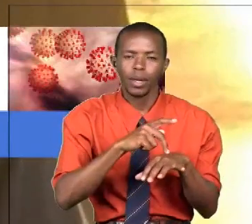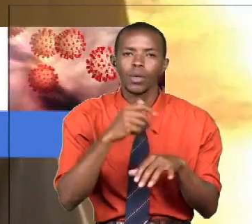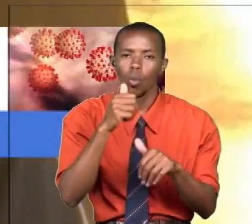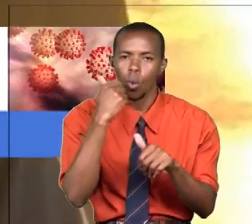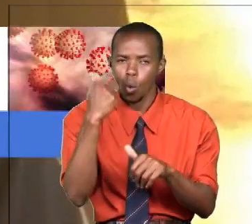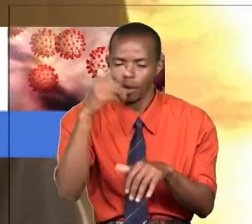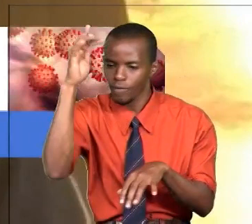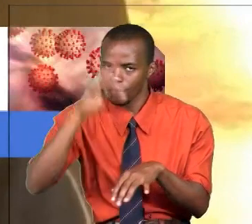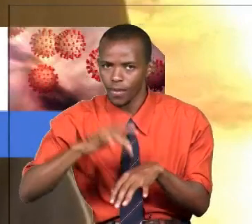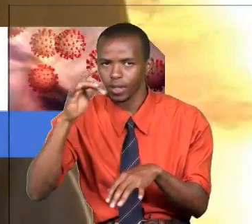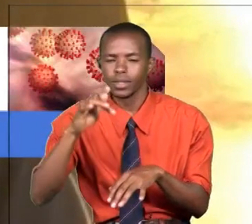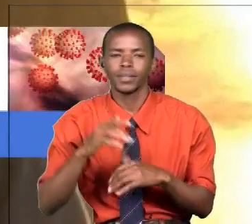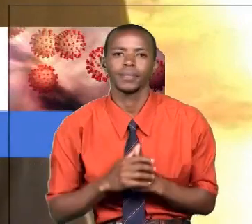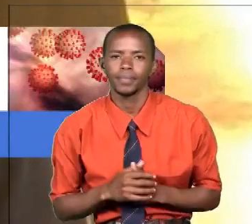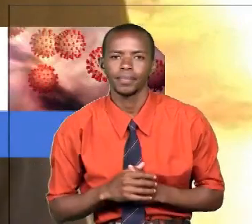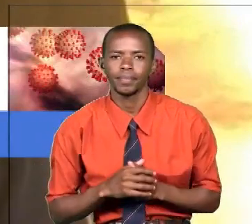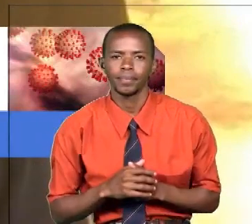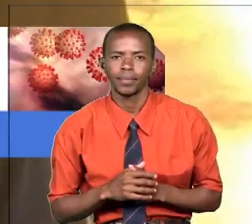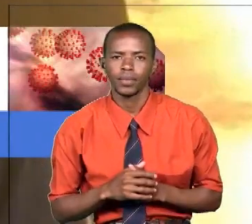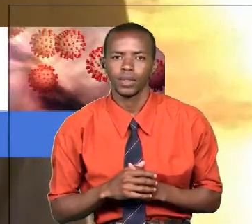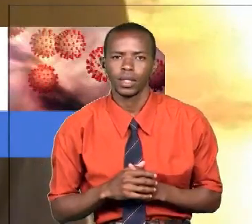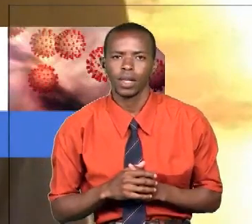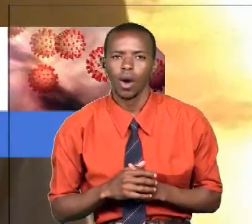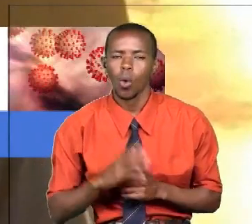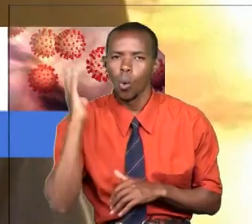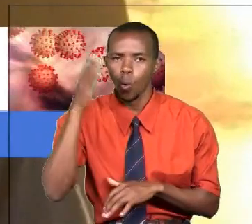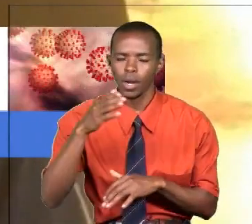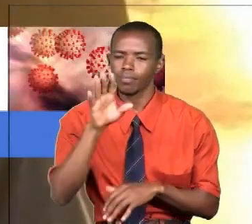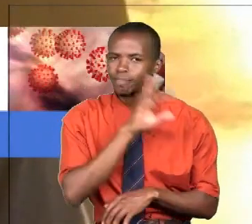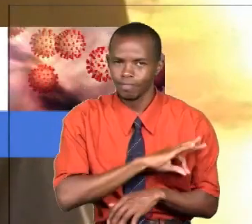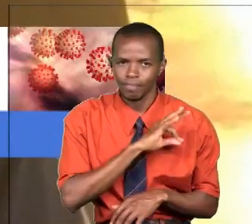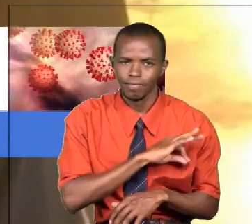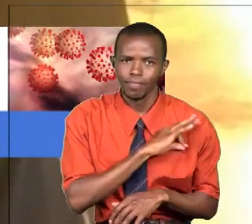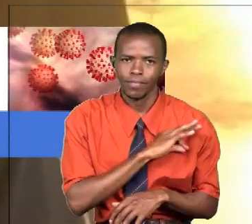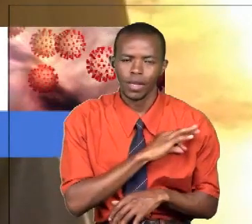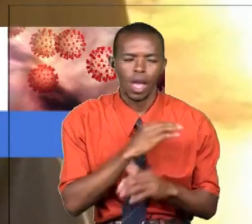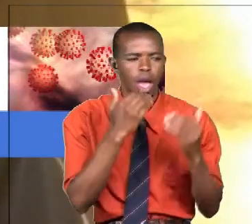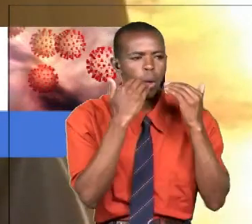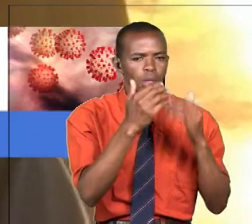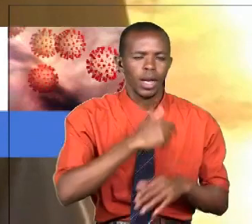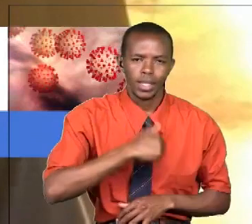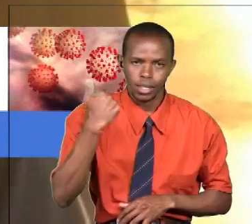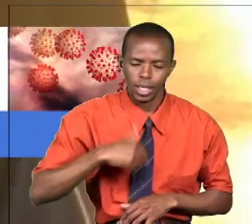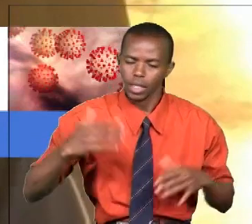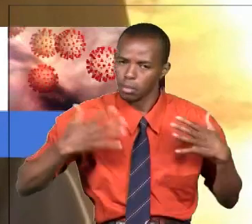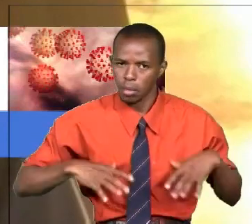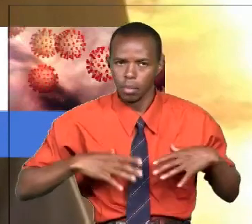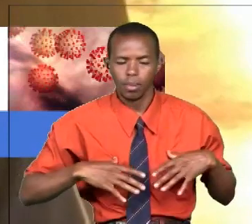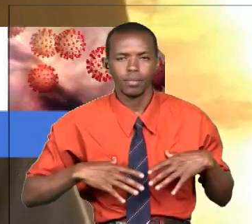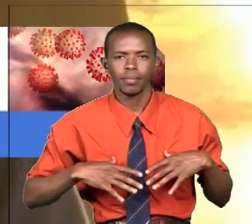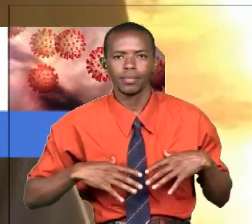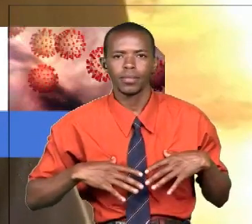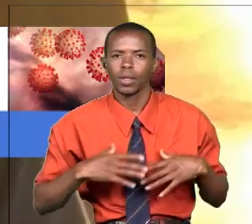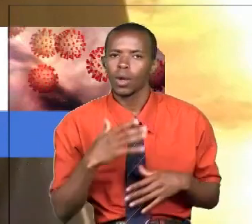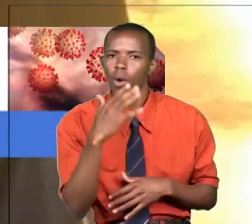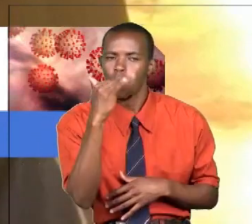and on behalf of Bohol, if we will get a share of that, we would like to thank the Chinese people and the People's Republic of China for